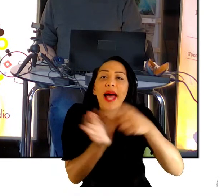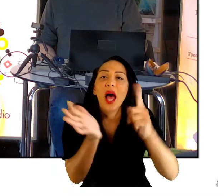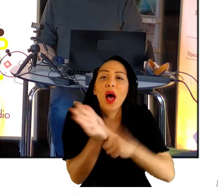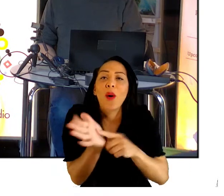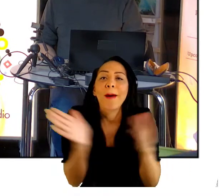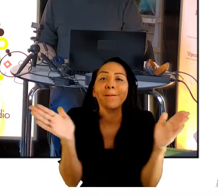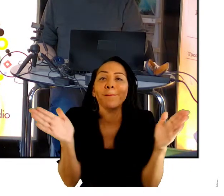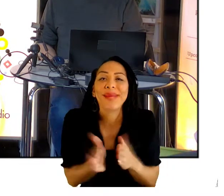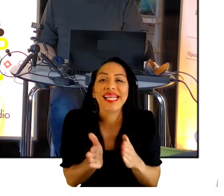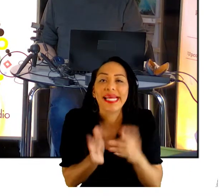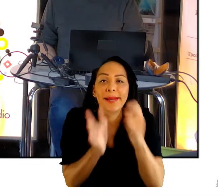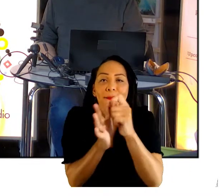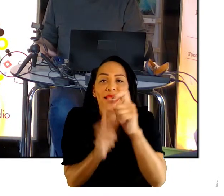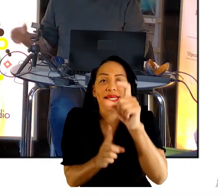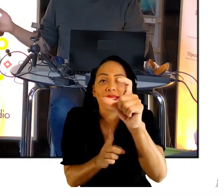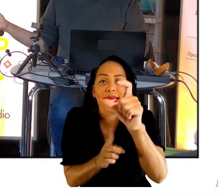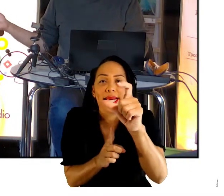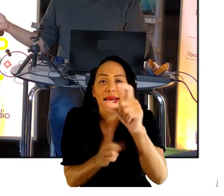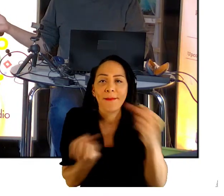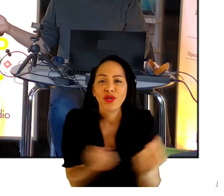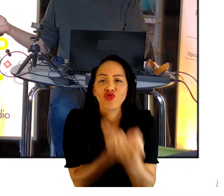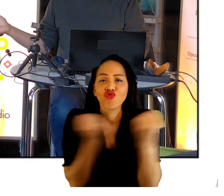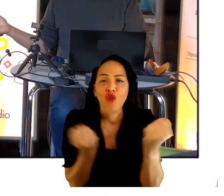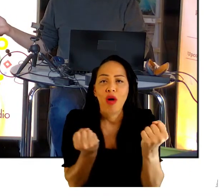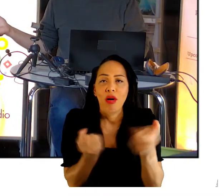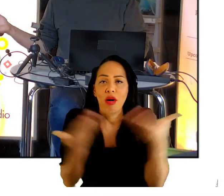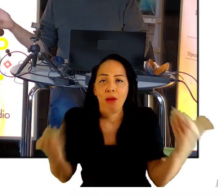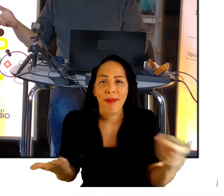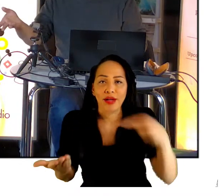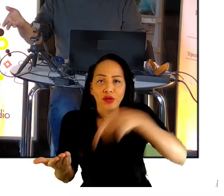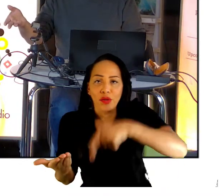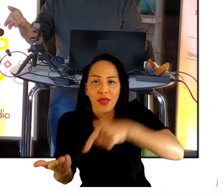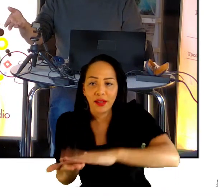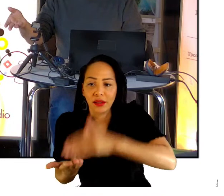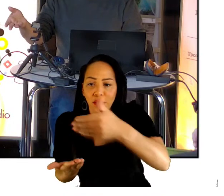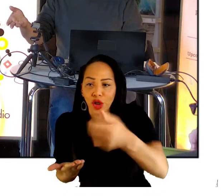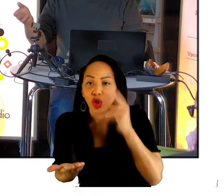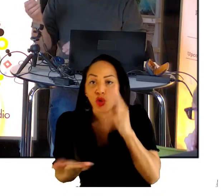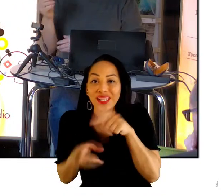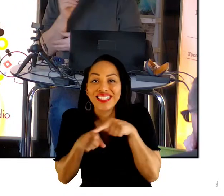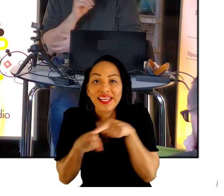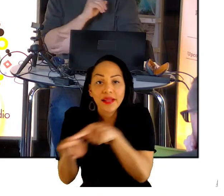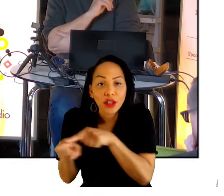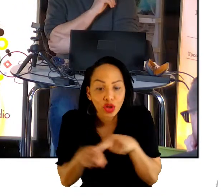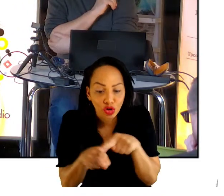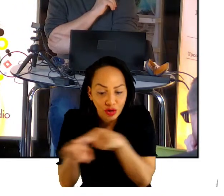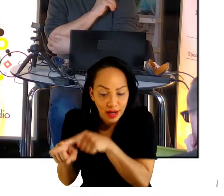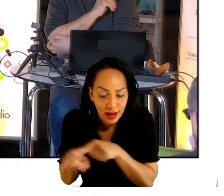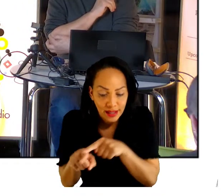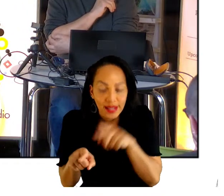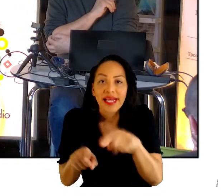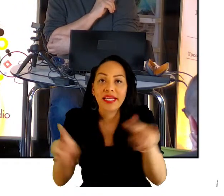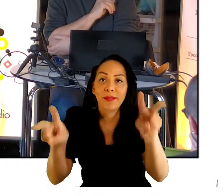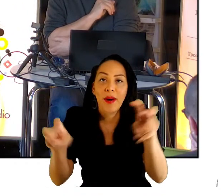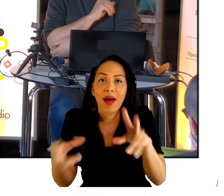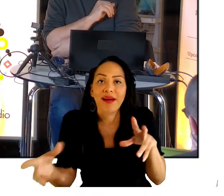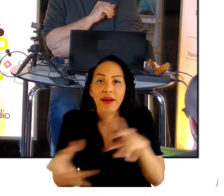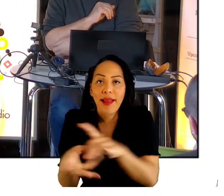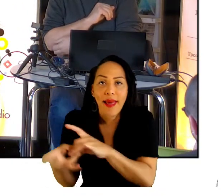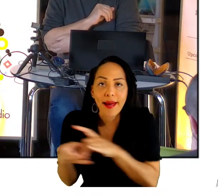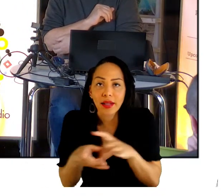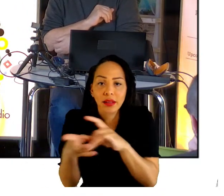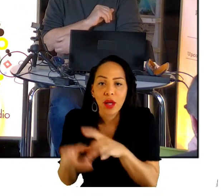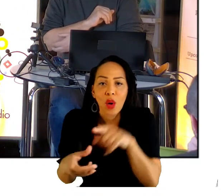than this. The skeleton tracking that you've seen is via Kinect, and one of the issues that